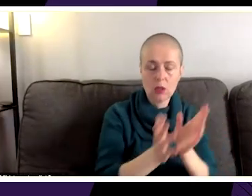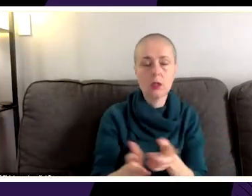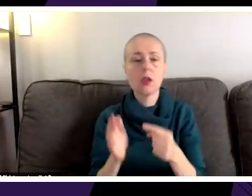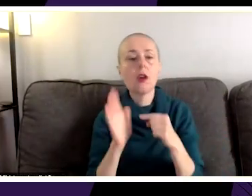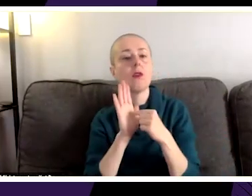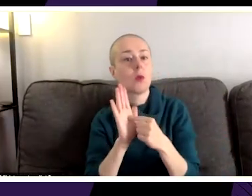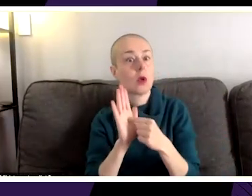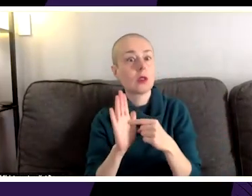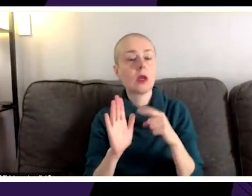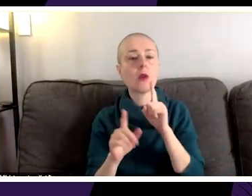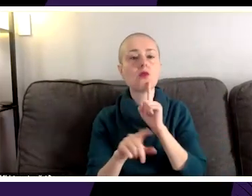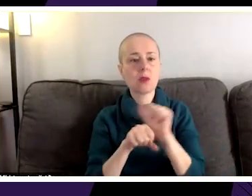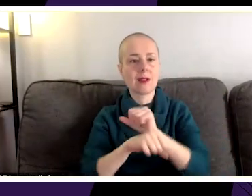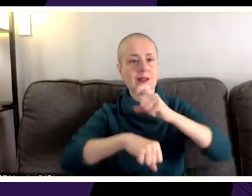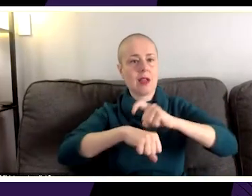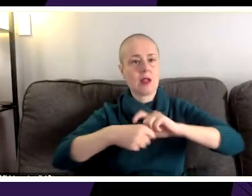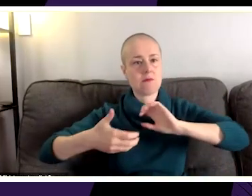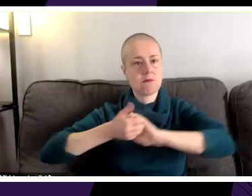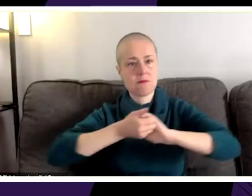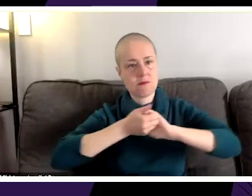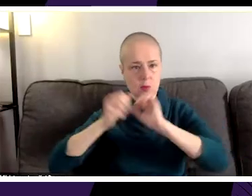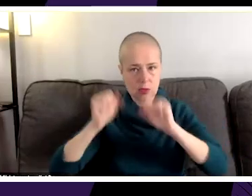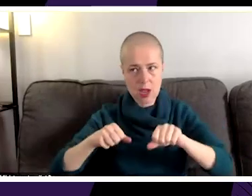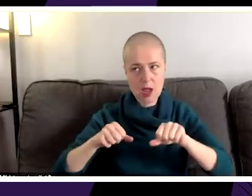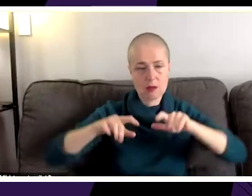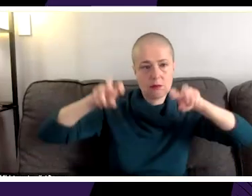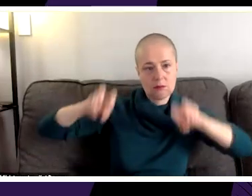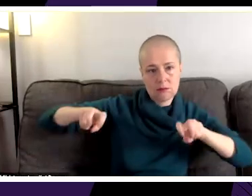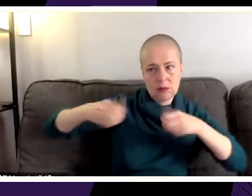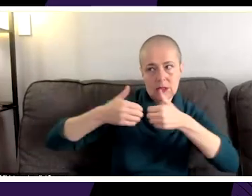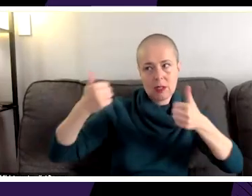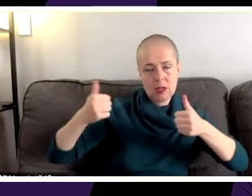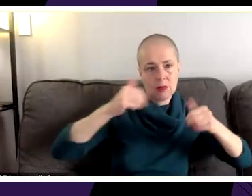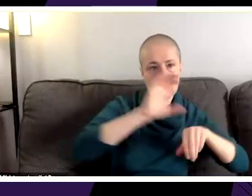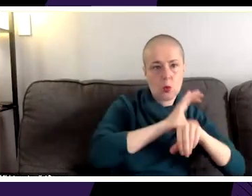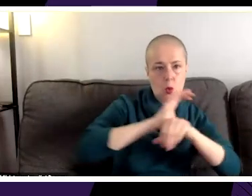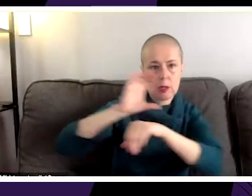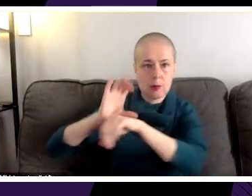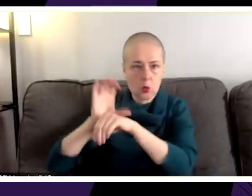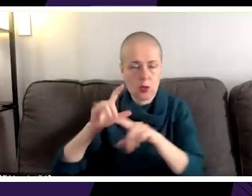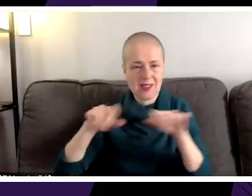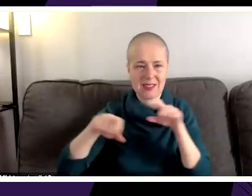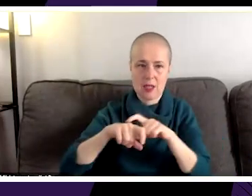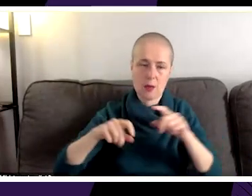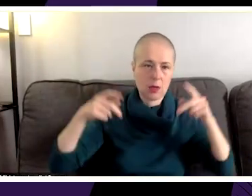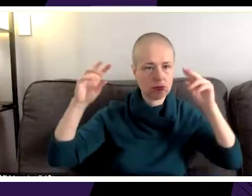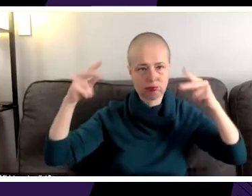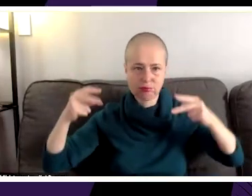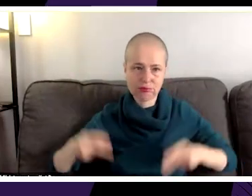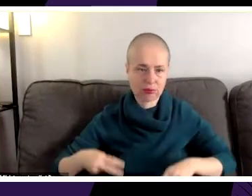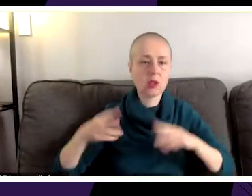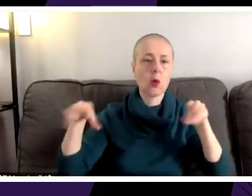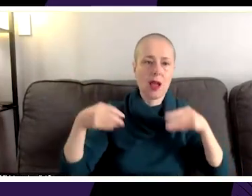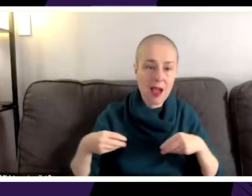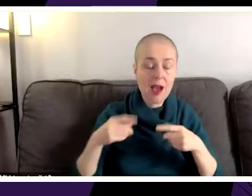collaboration where you're able to code together, share sketches instantly, or even see live cursors like in VS Code's live share.